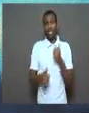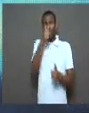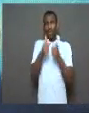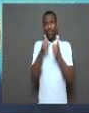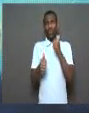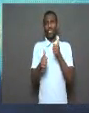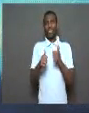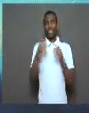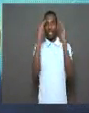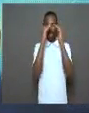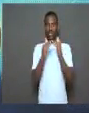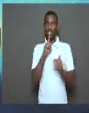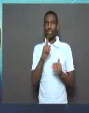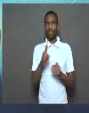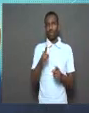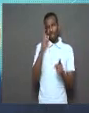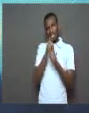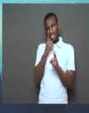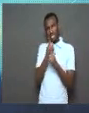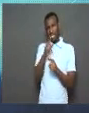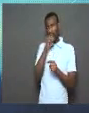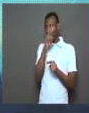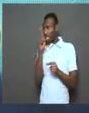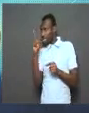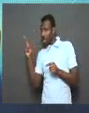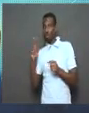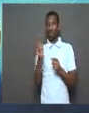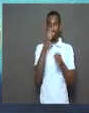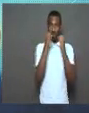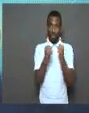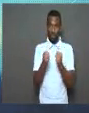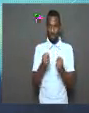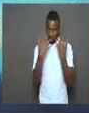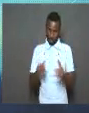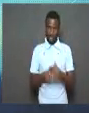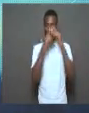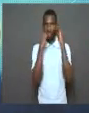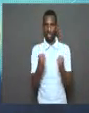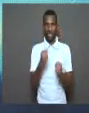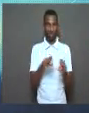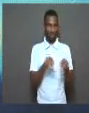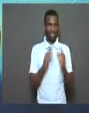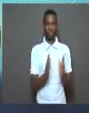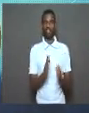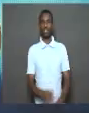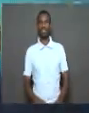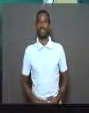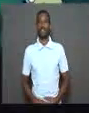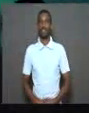Which equations are applicable to each? You may begin, students.